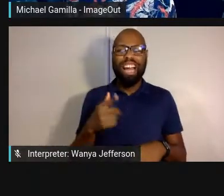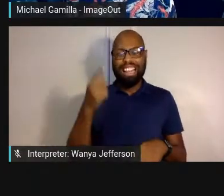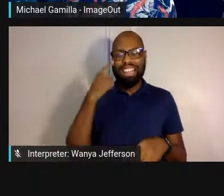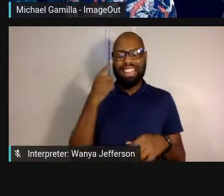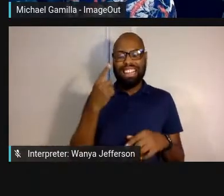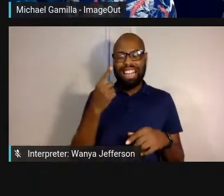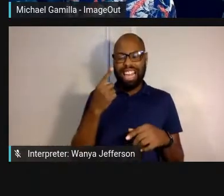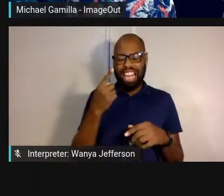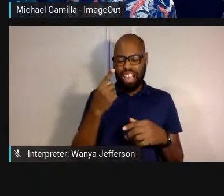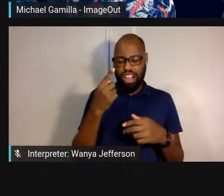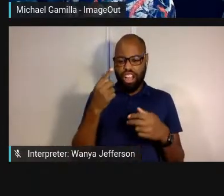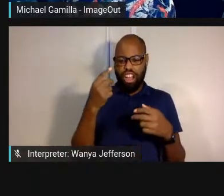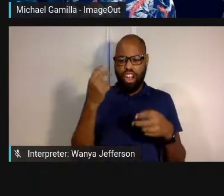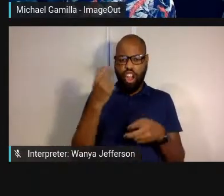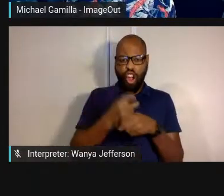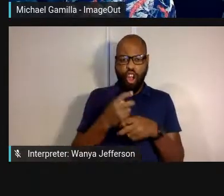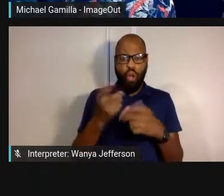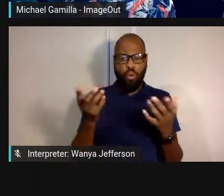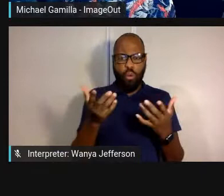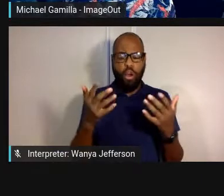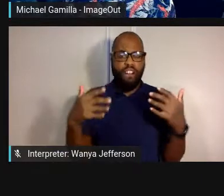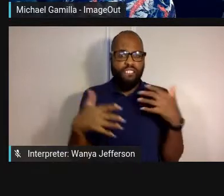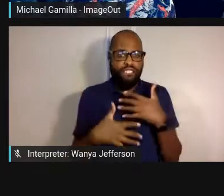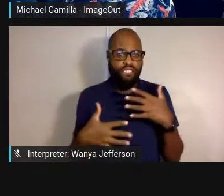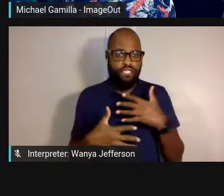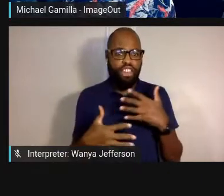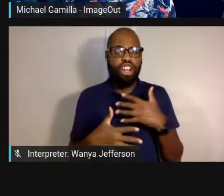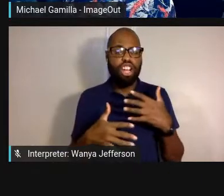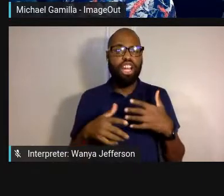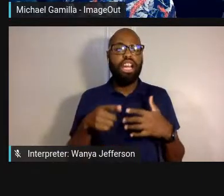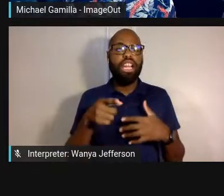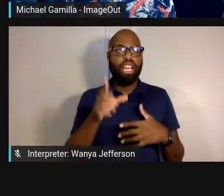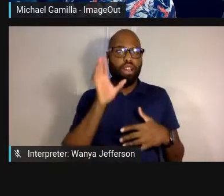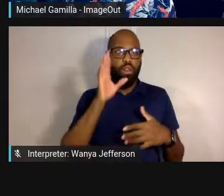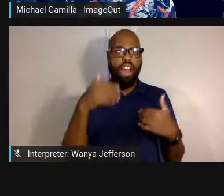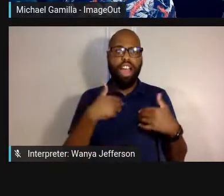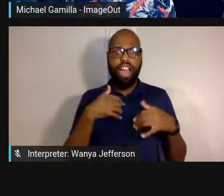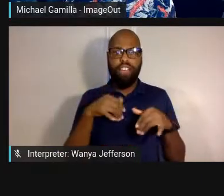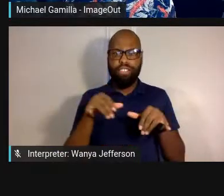fear. That he's going to have the same exact